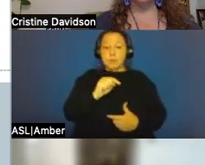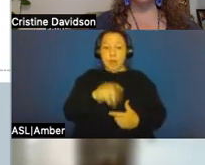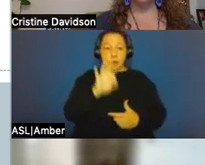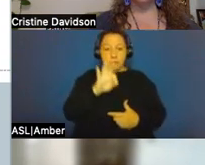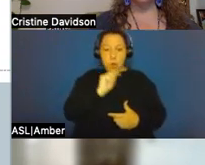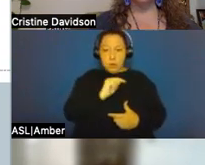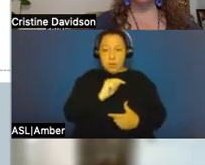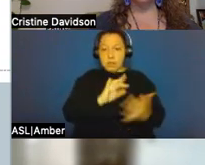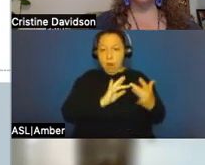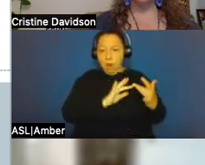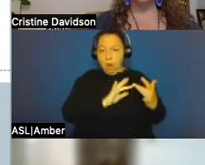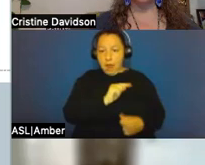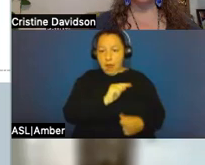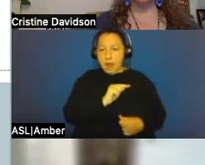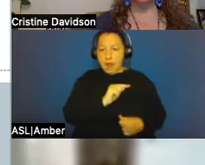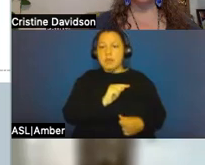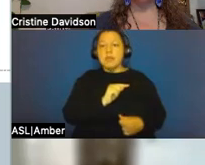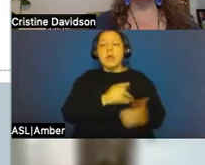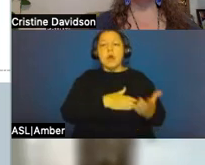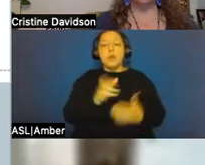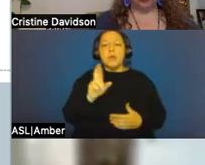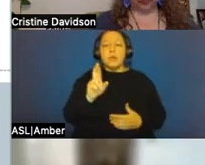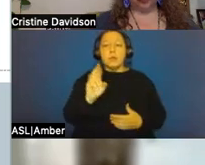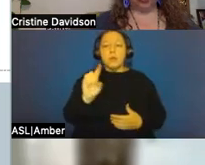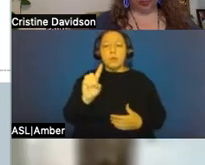and this is by the Red Shadow Singers.